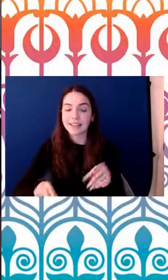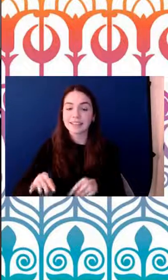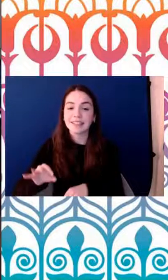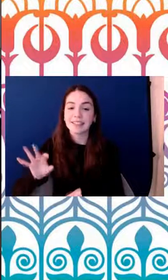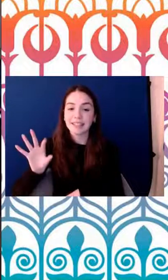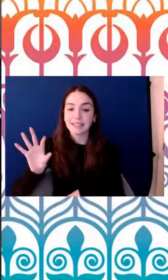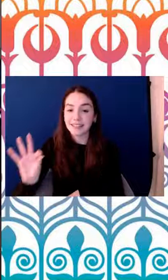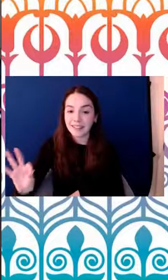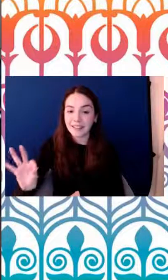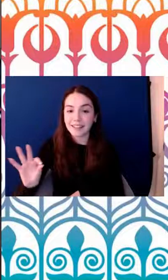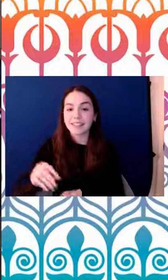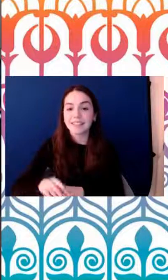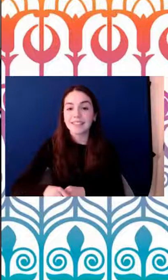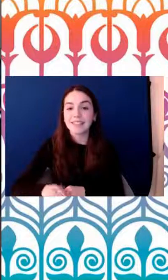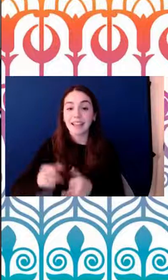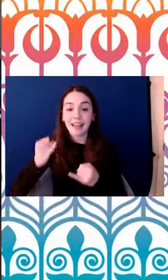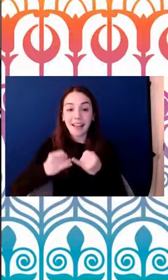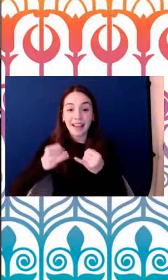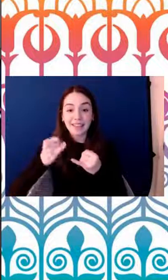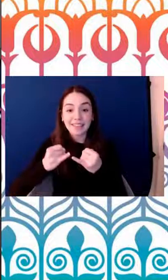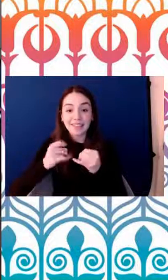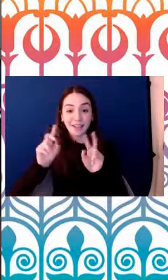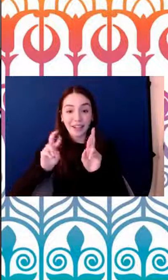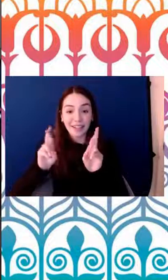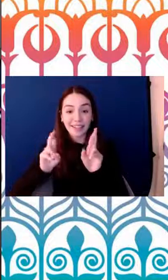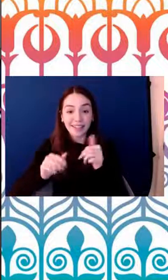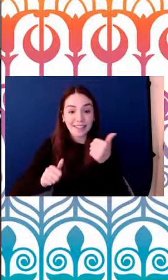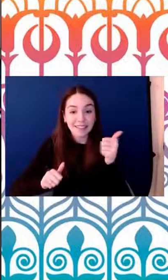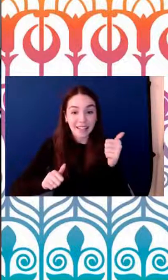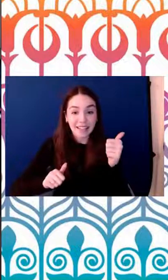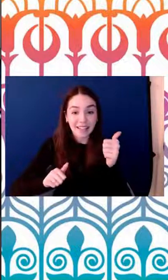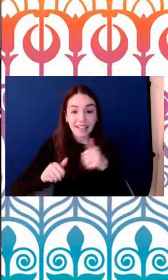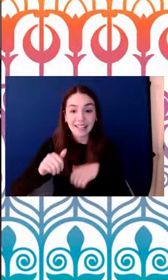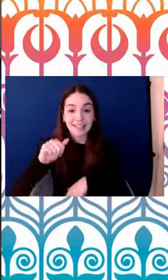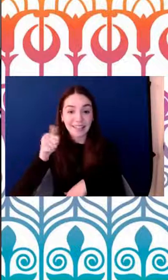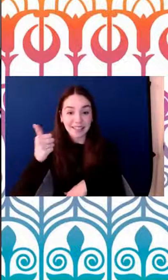9. Last one. You ready? 10.